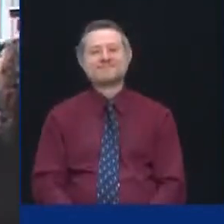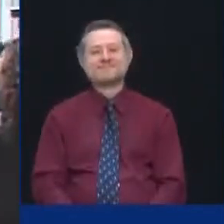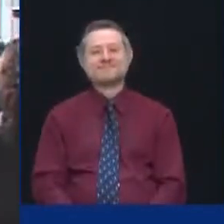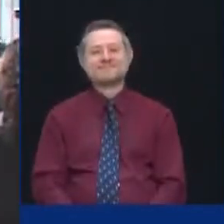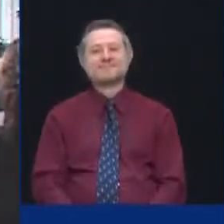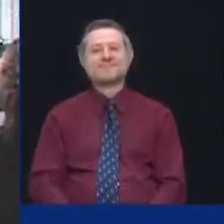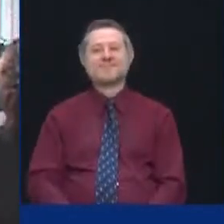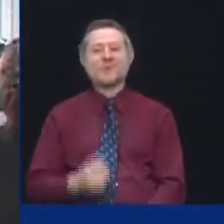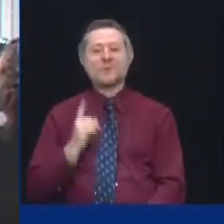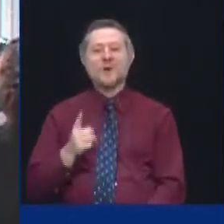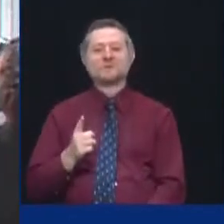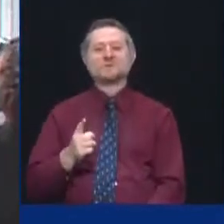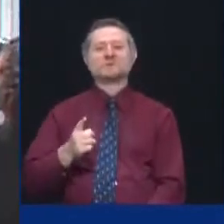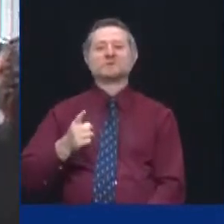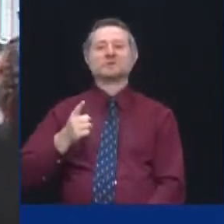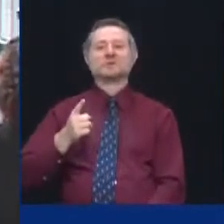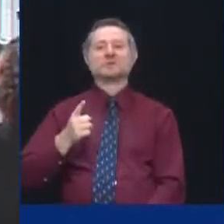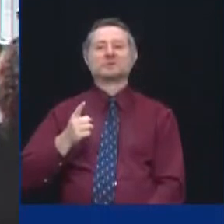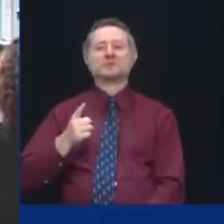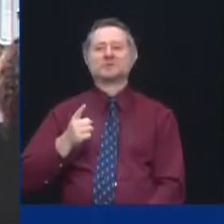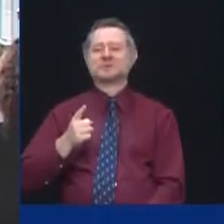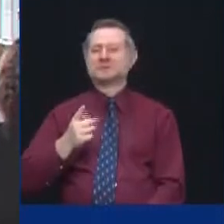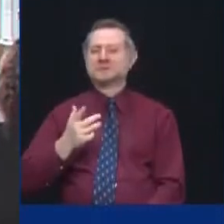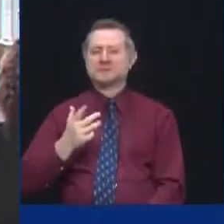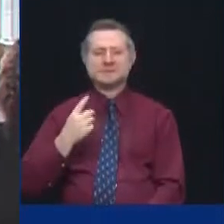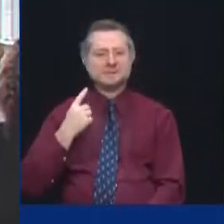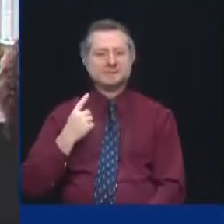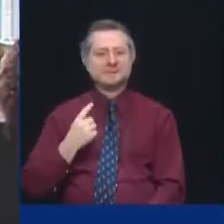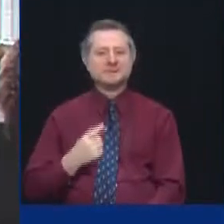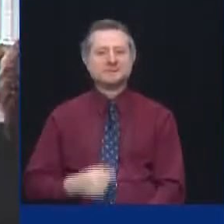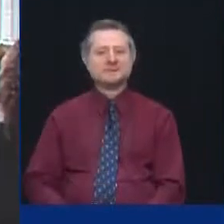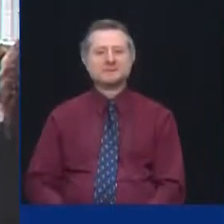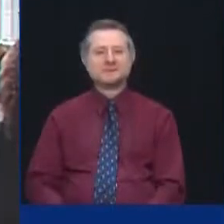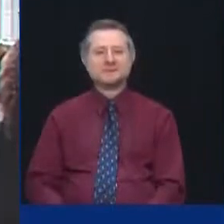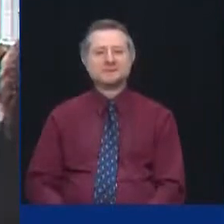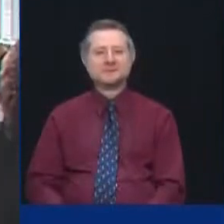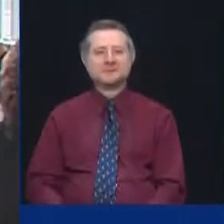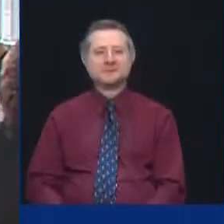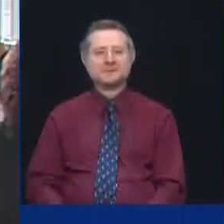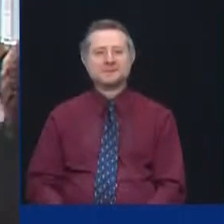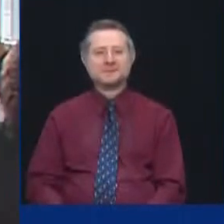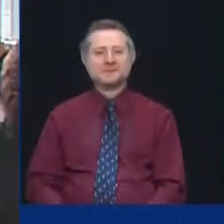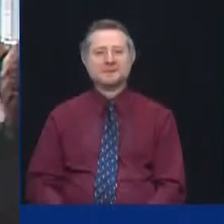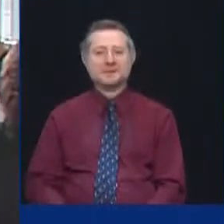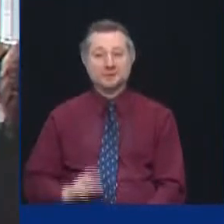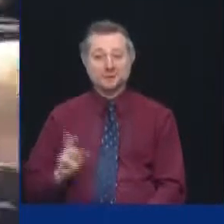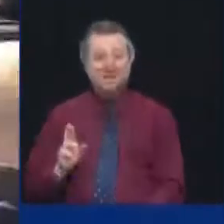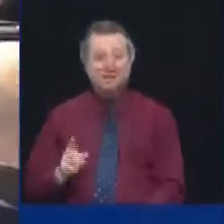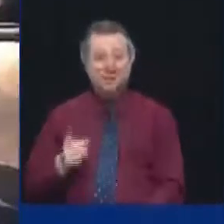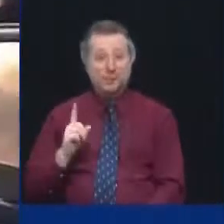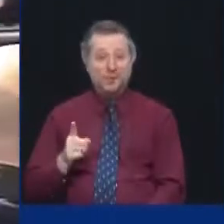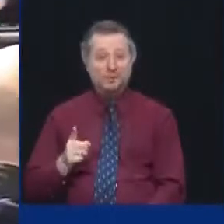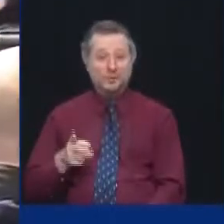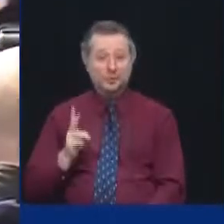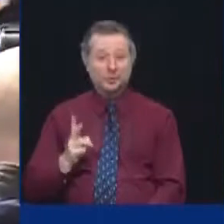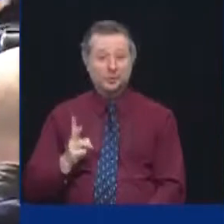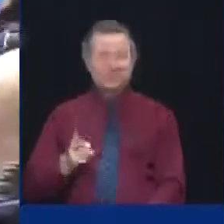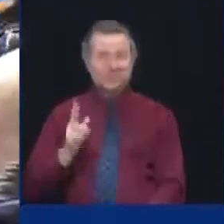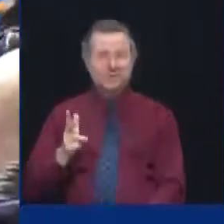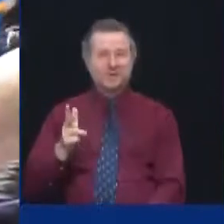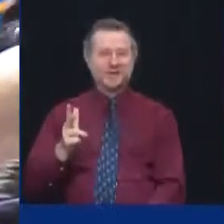Open up 125th Street and that entire East Side corridor. And we've seen what the 2nd Avenue subway can